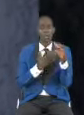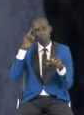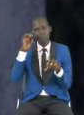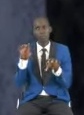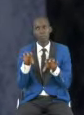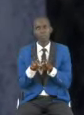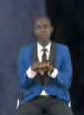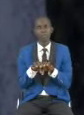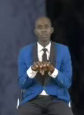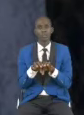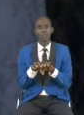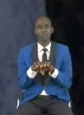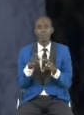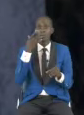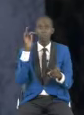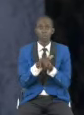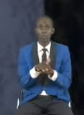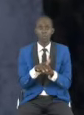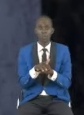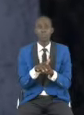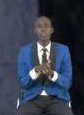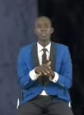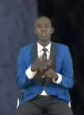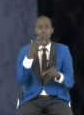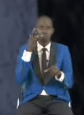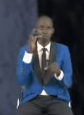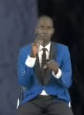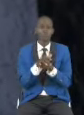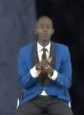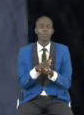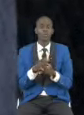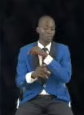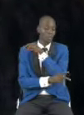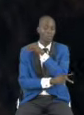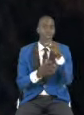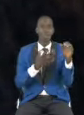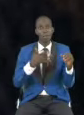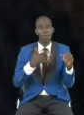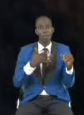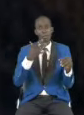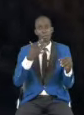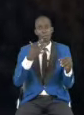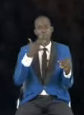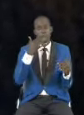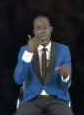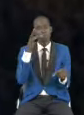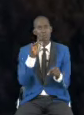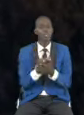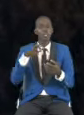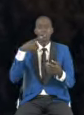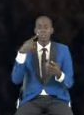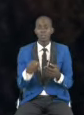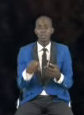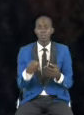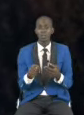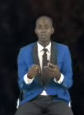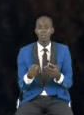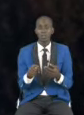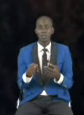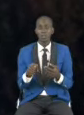And immediately the Passover took place, then a covenant came.